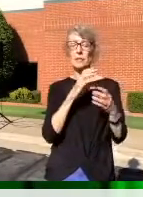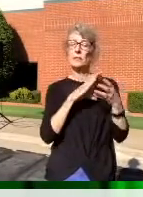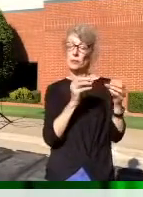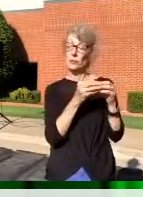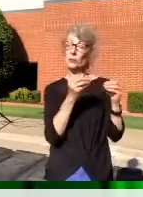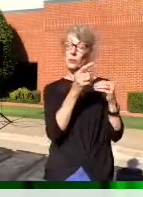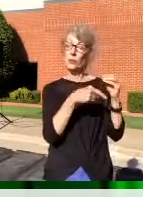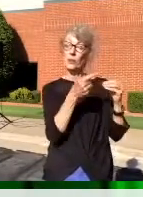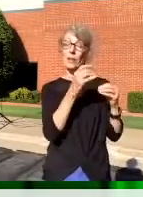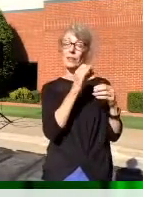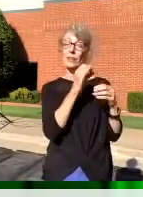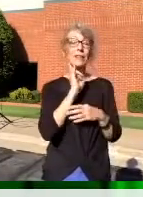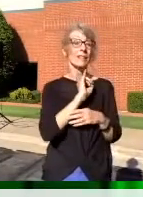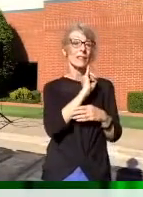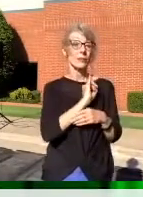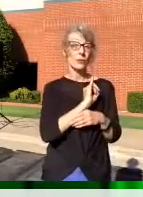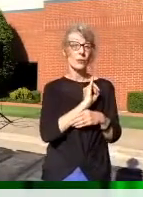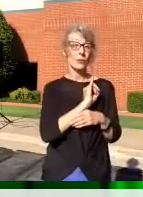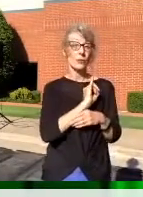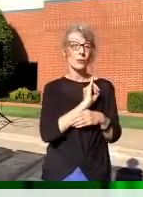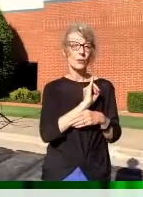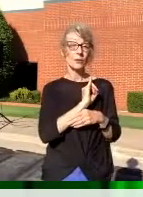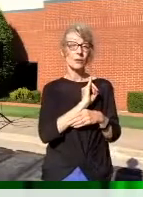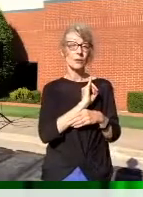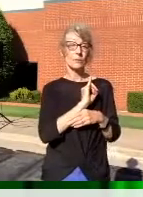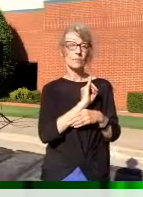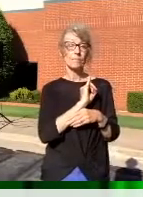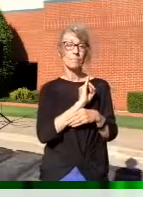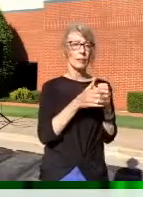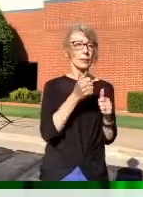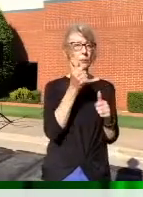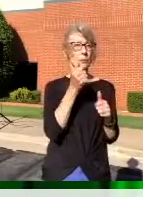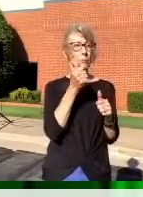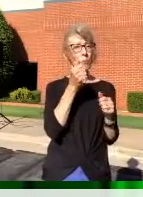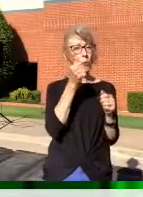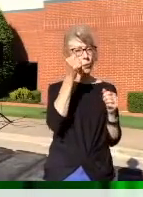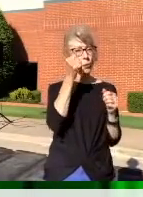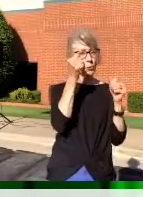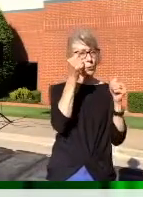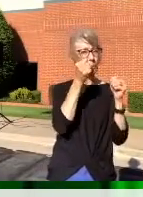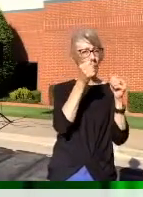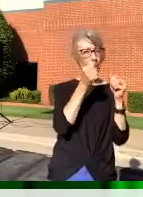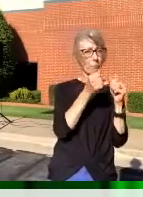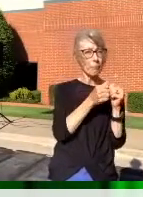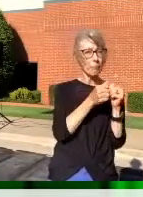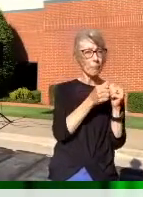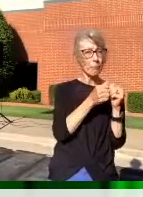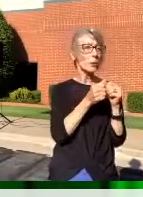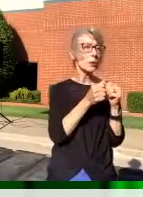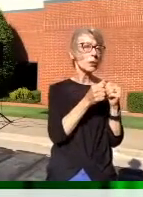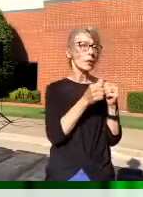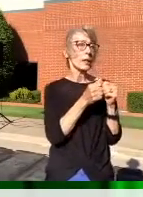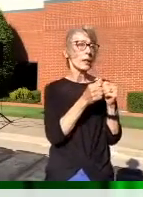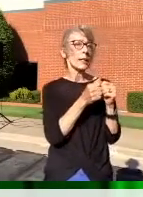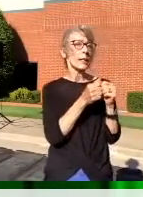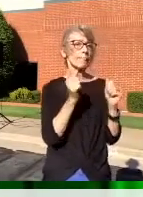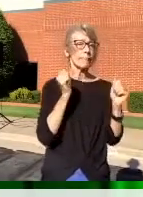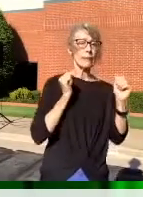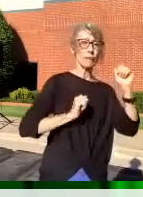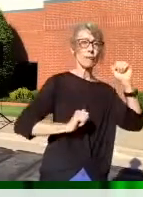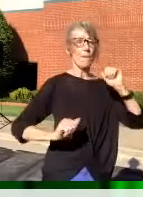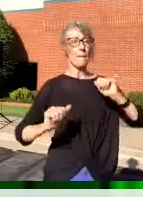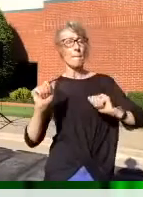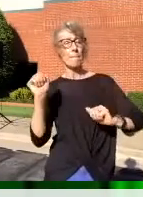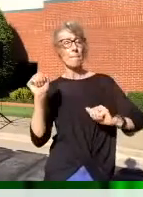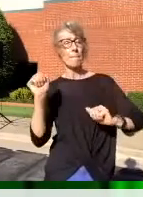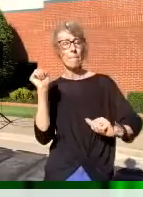the most iconic scene is probably the Red Sea, but that's not the pinnacle moment. The ultimate climax,